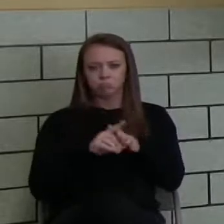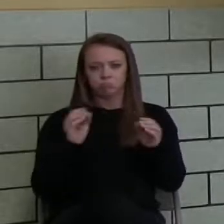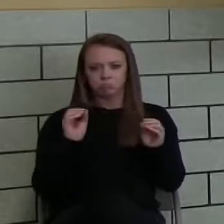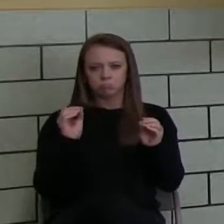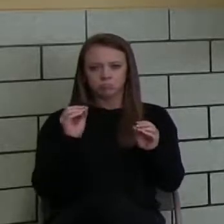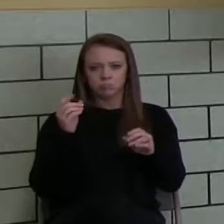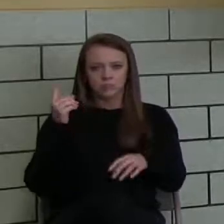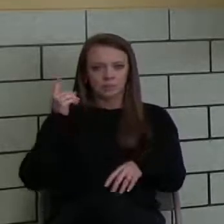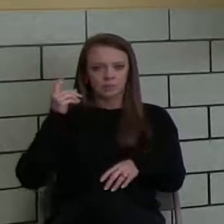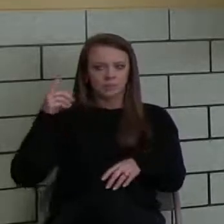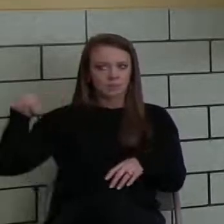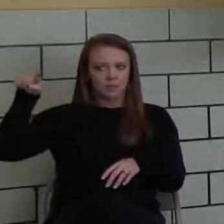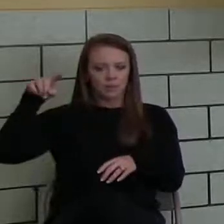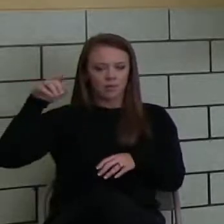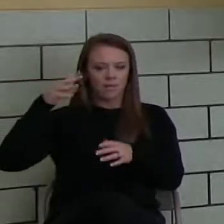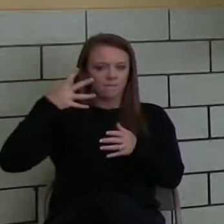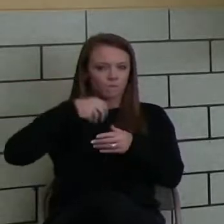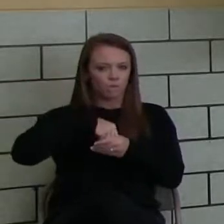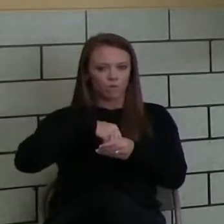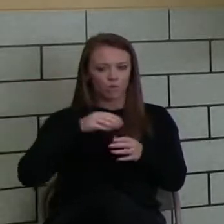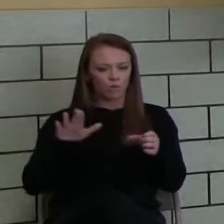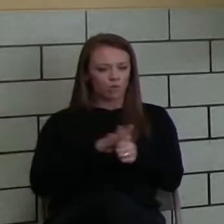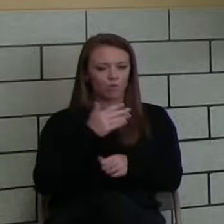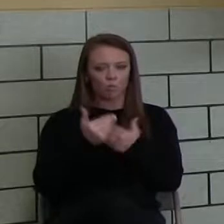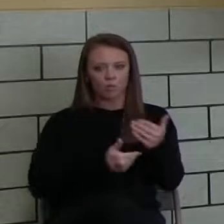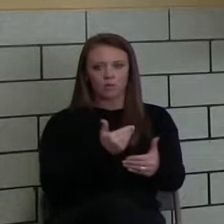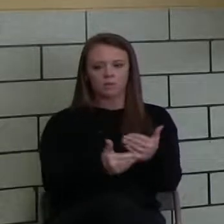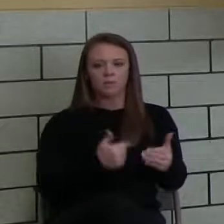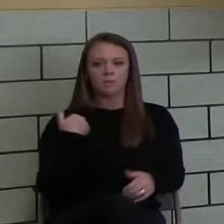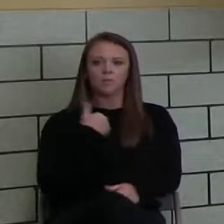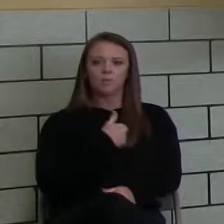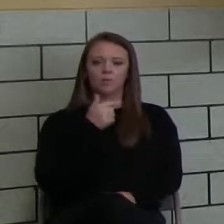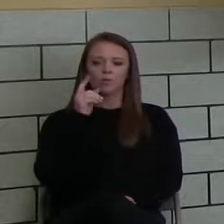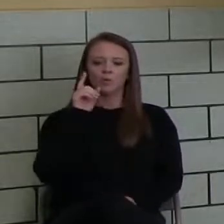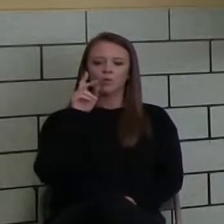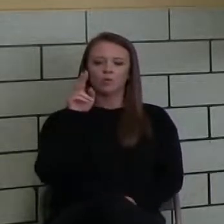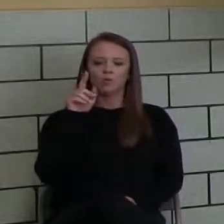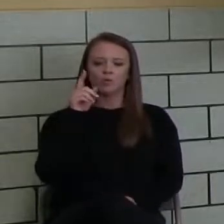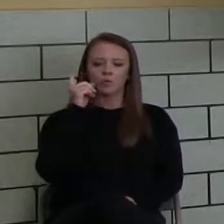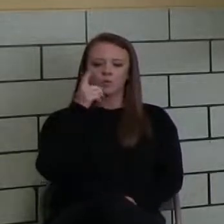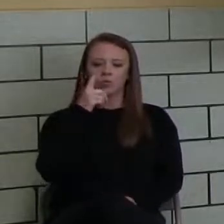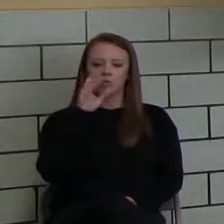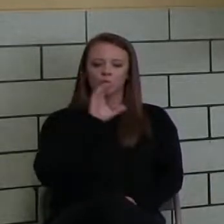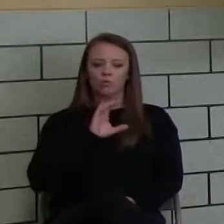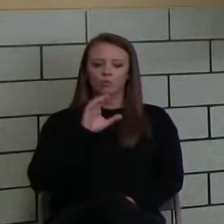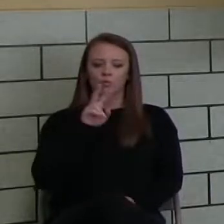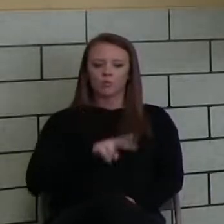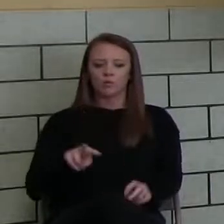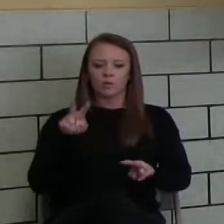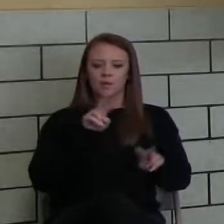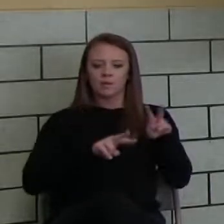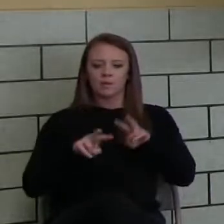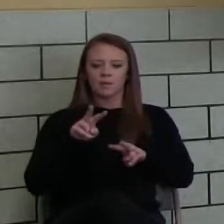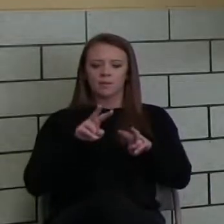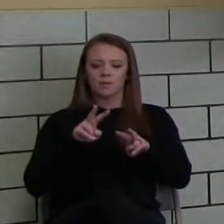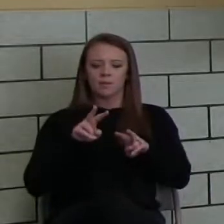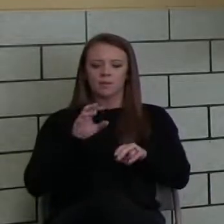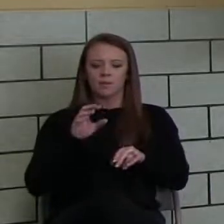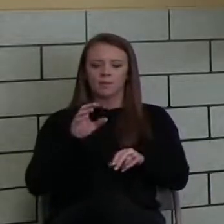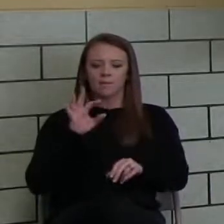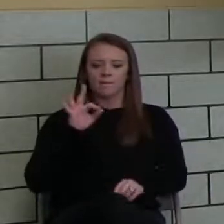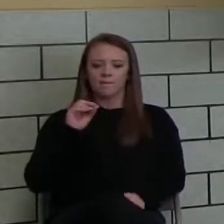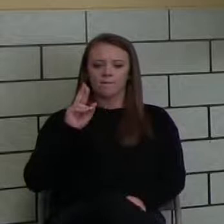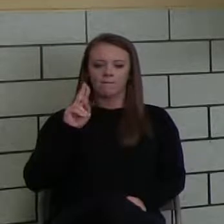thing I wanted to point out was that we are looking at the Wizinger fountain upgrades, and we know that the city has had issues with that.